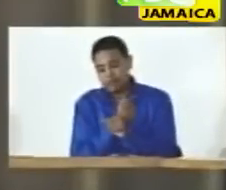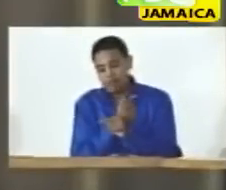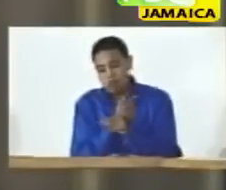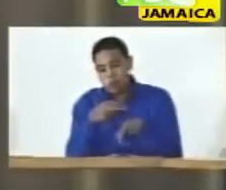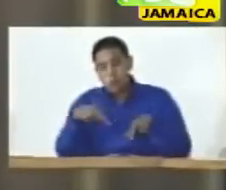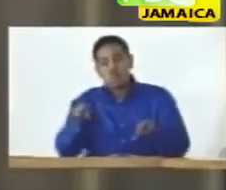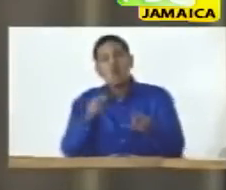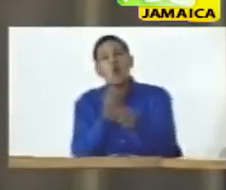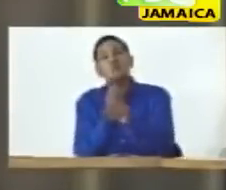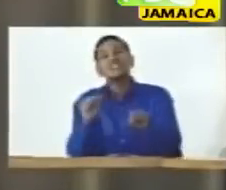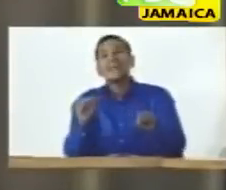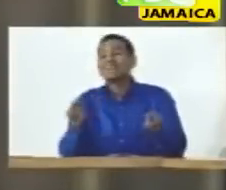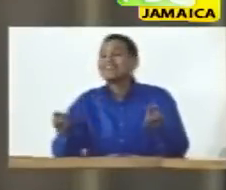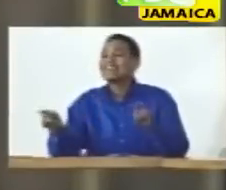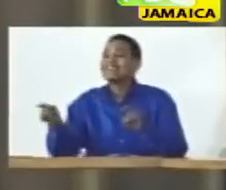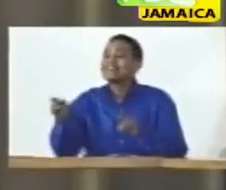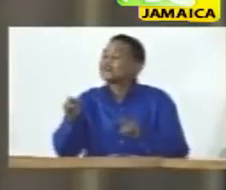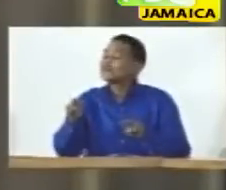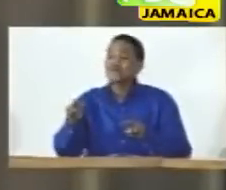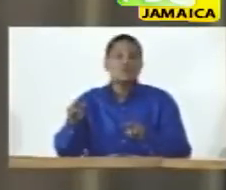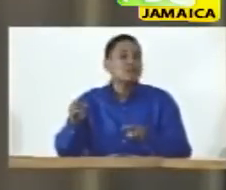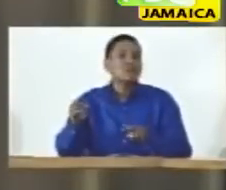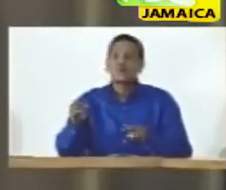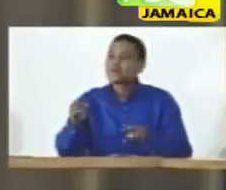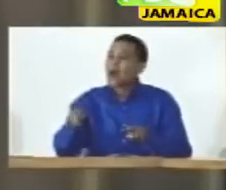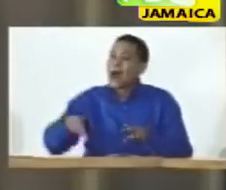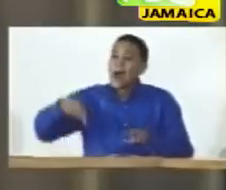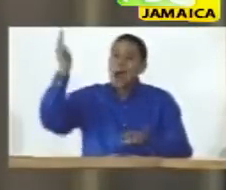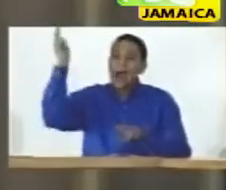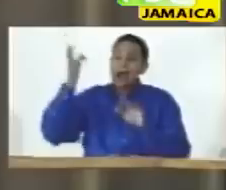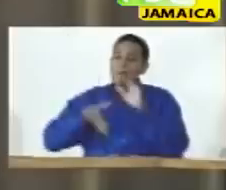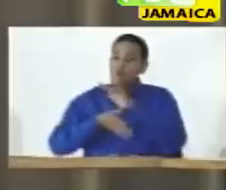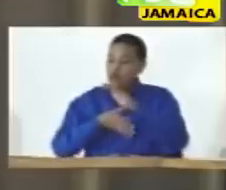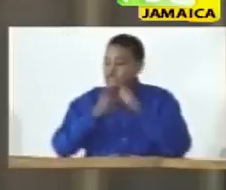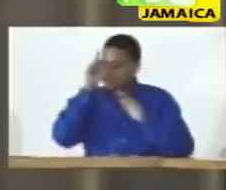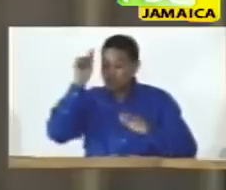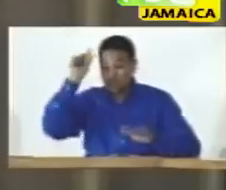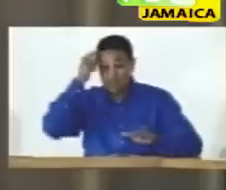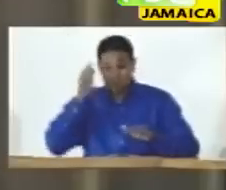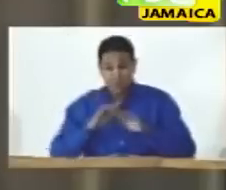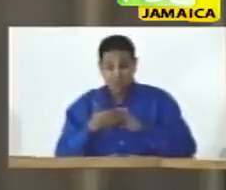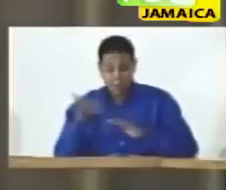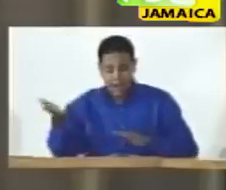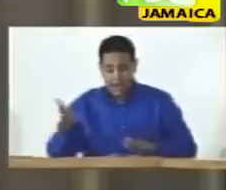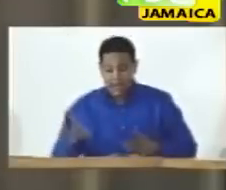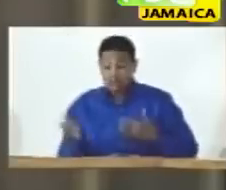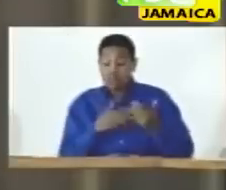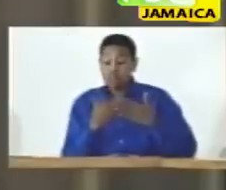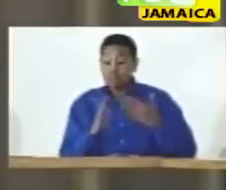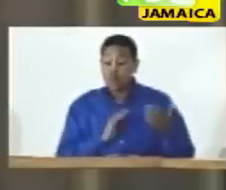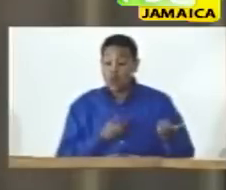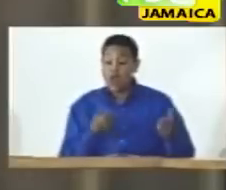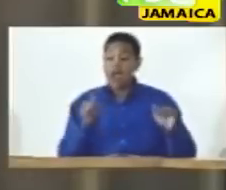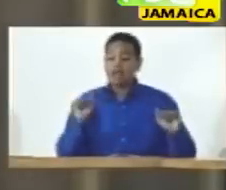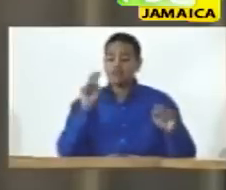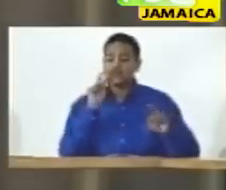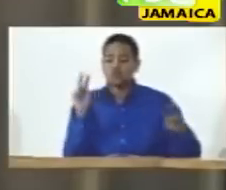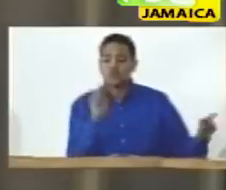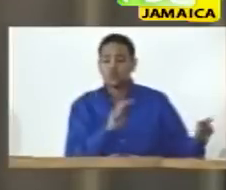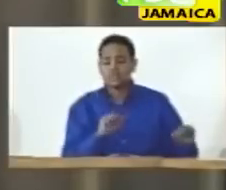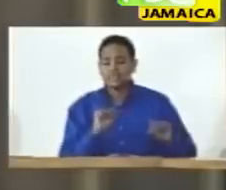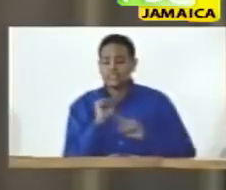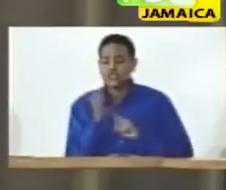road safety continues to be one of the highest priorities of the government, as despite our efforts to address the